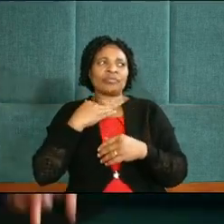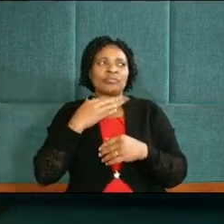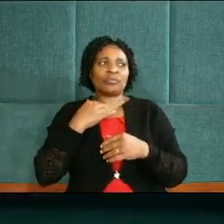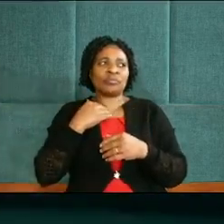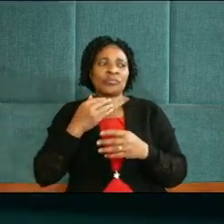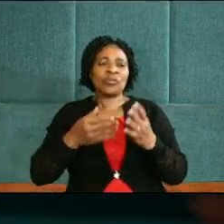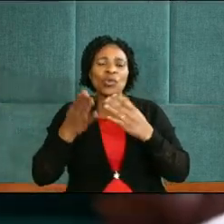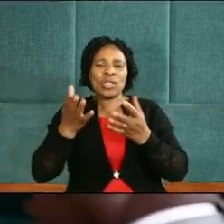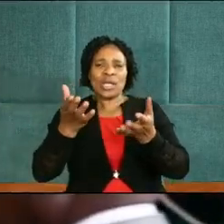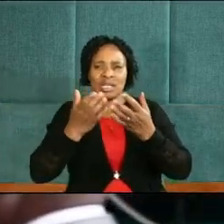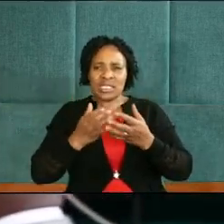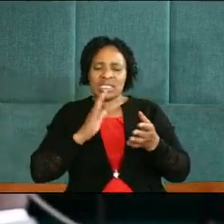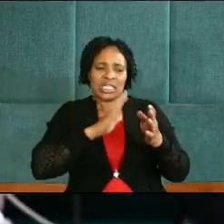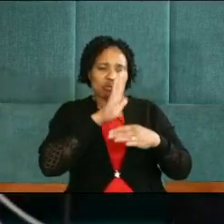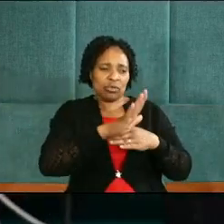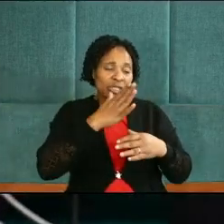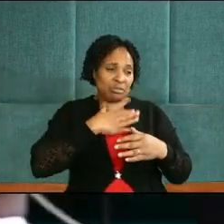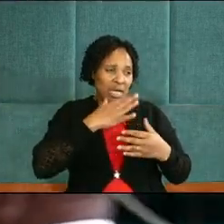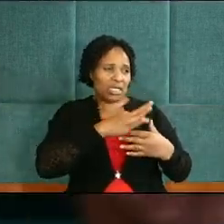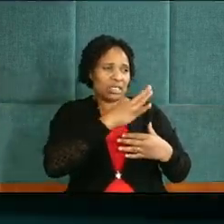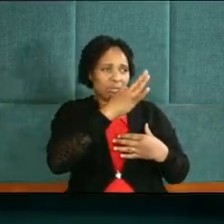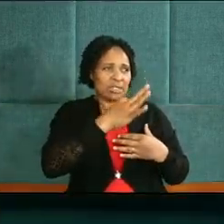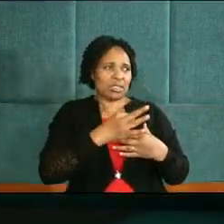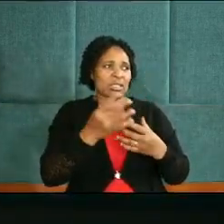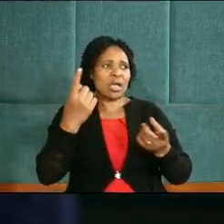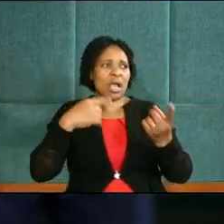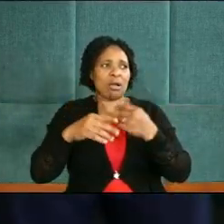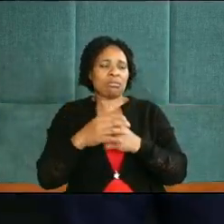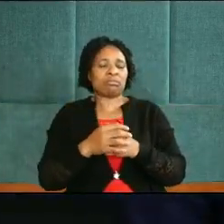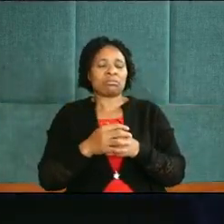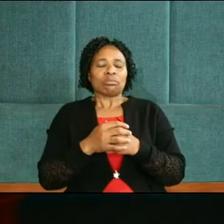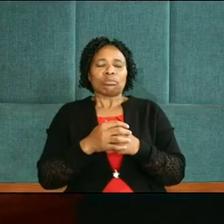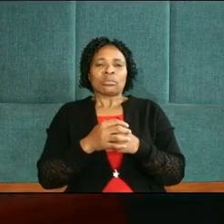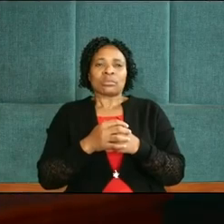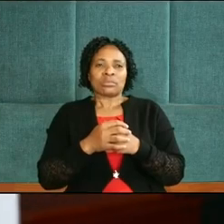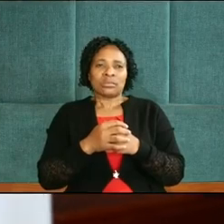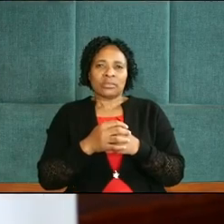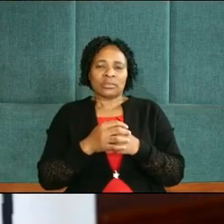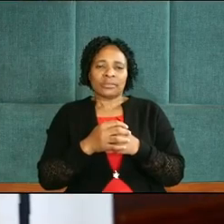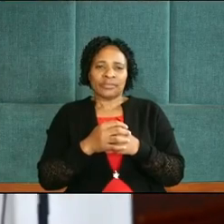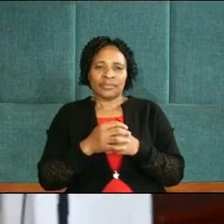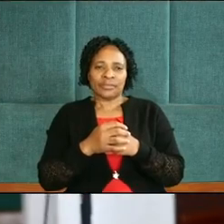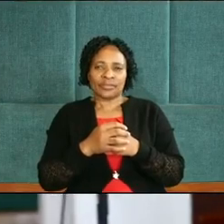Lord, I need the deposit on my soul. God bless you. Come. Come. Come. God bless you.